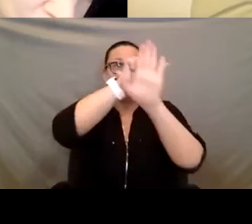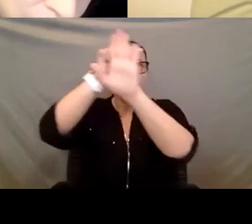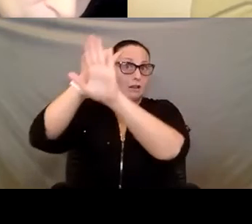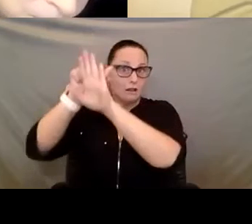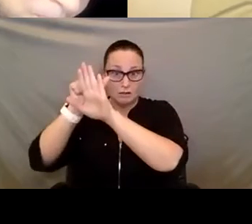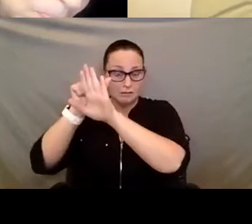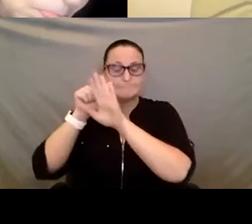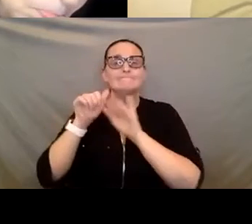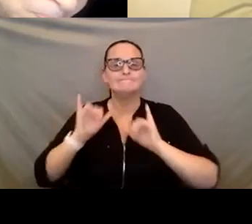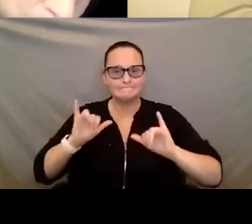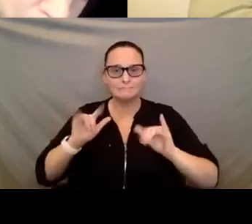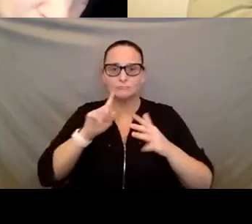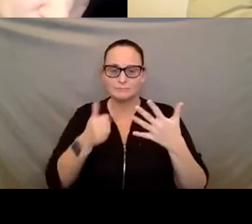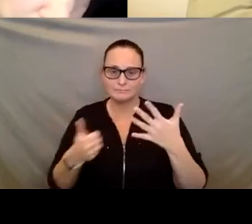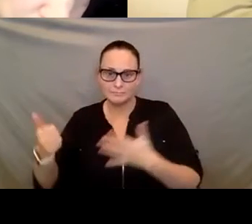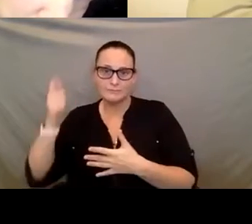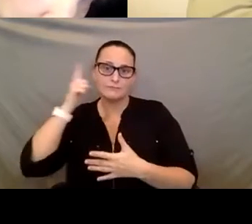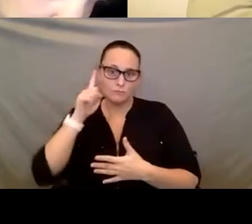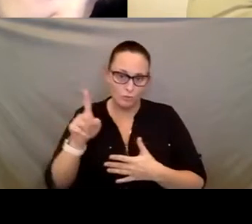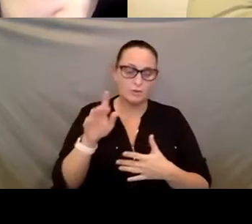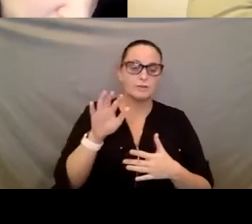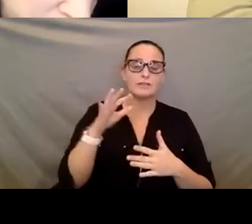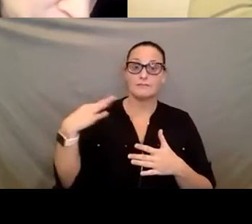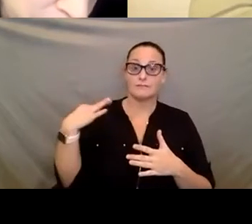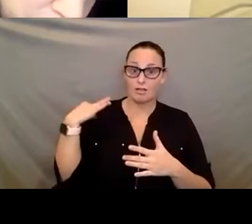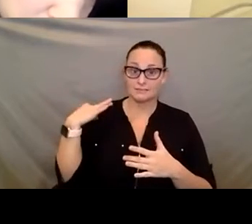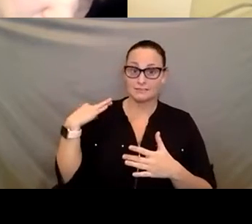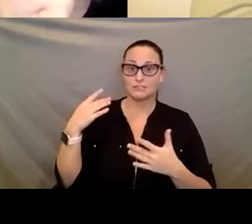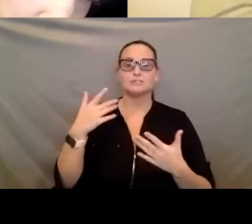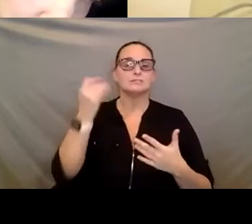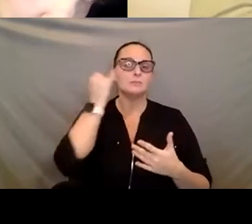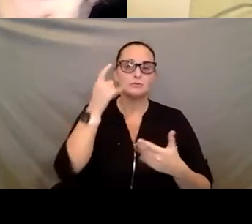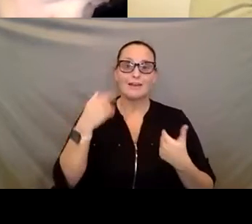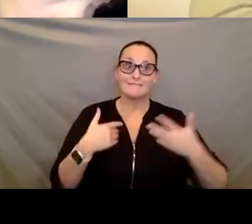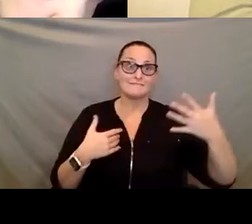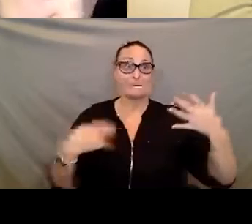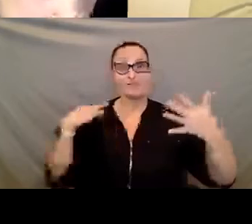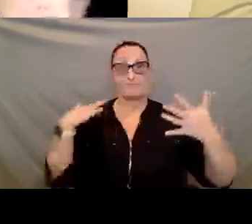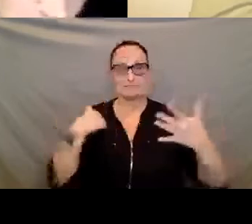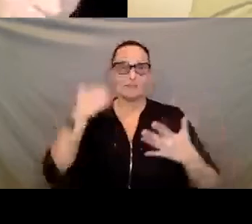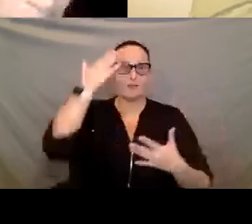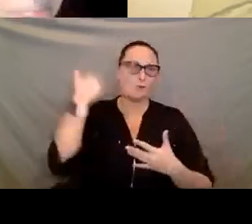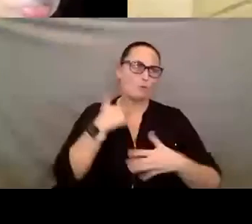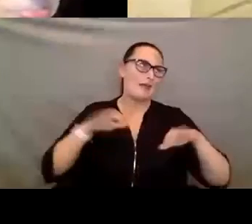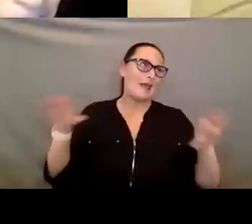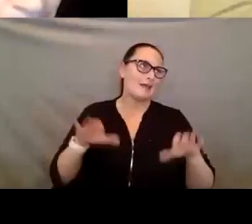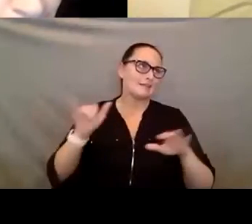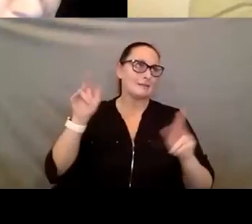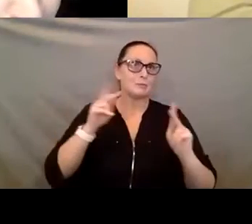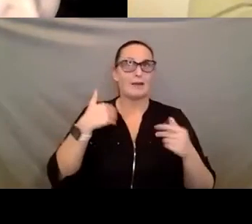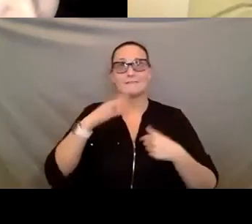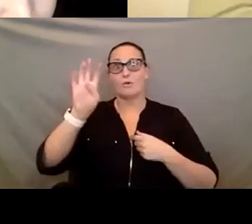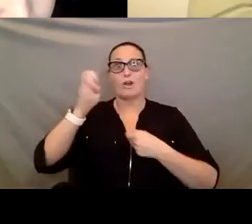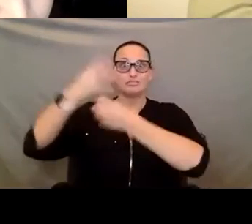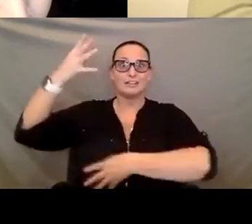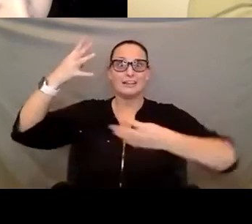doors, prioritizing that for the candidate, for the volunteers. Let's say you have like 5 volunteers. I know we like to act like everybody has like 400 volunteers,